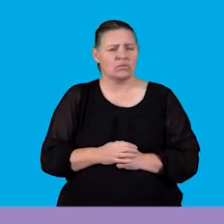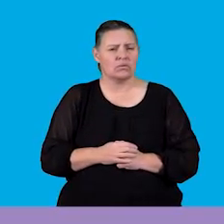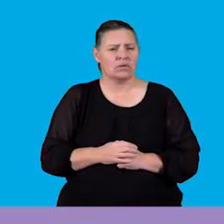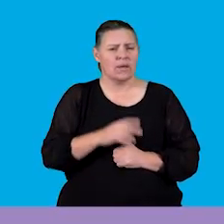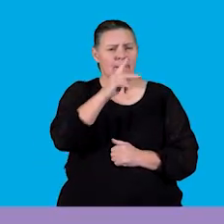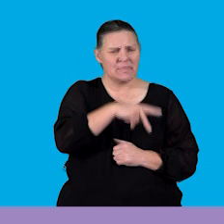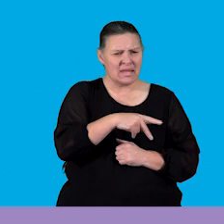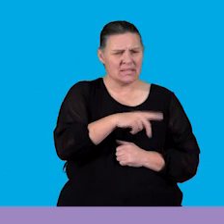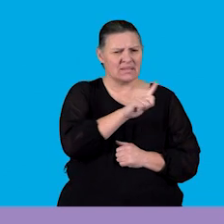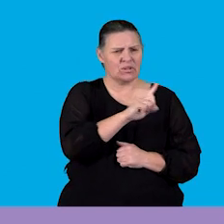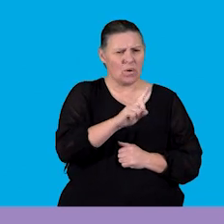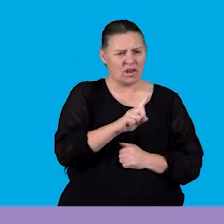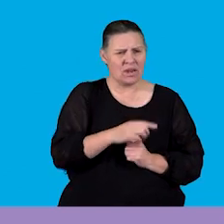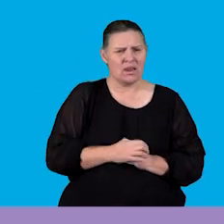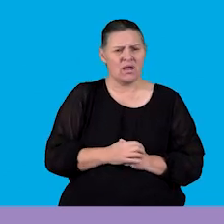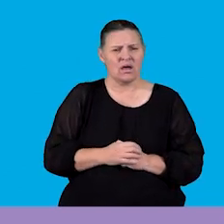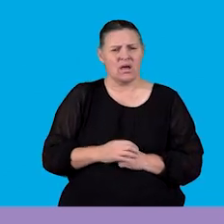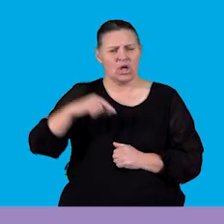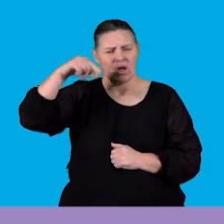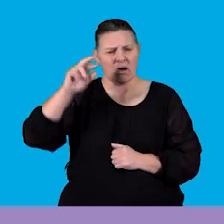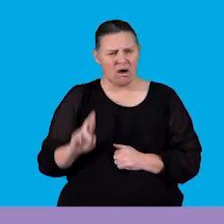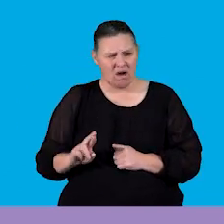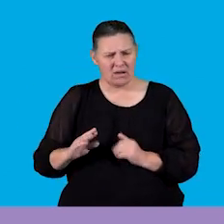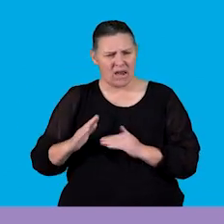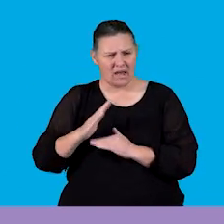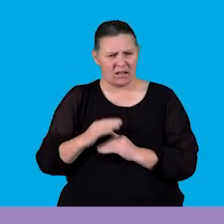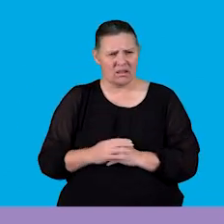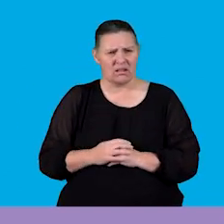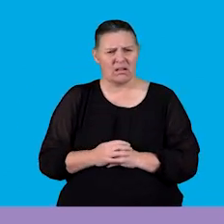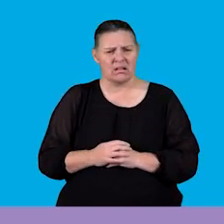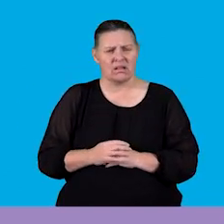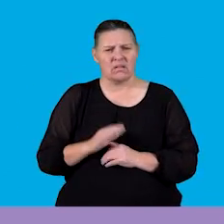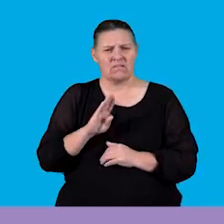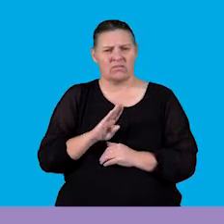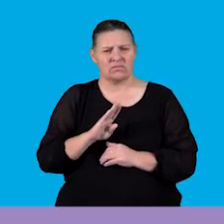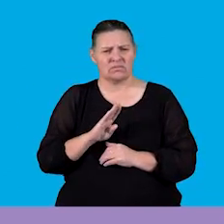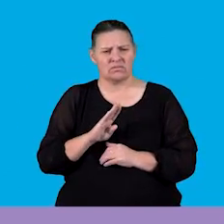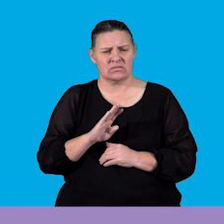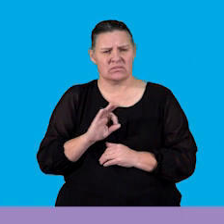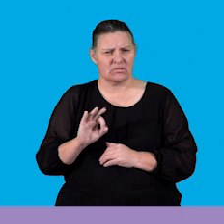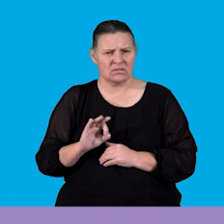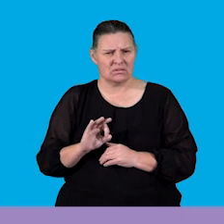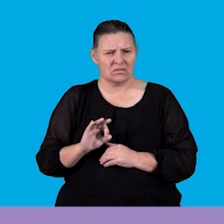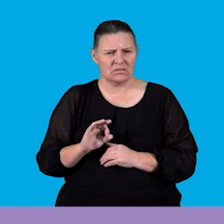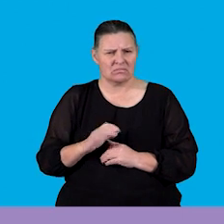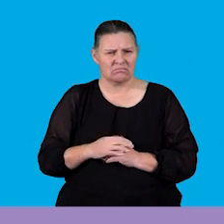to 71 degrees, angle Q is equals to X, and angle R is equals